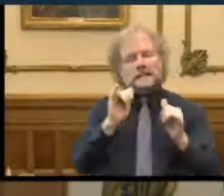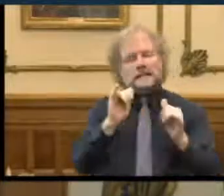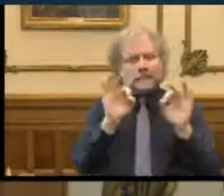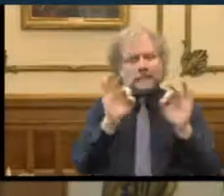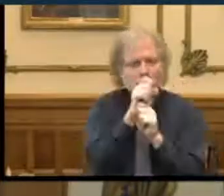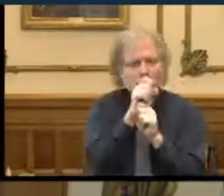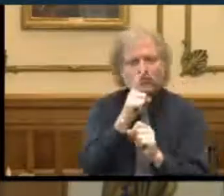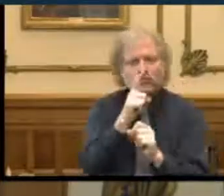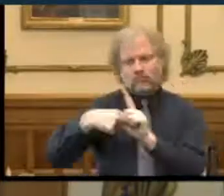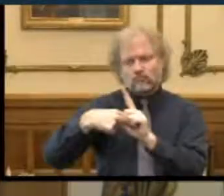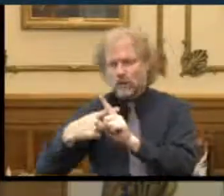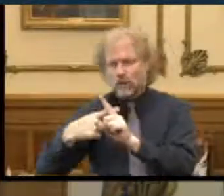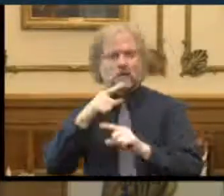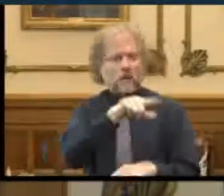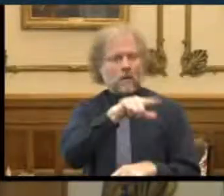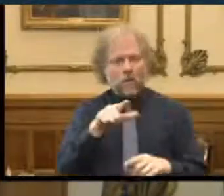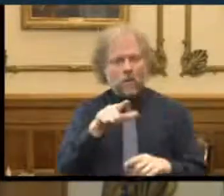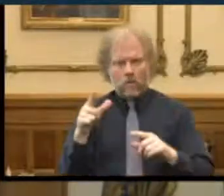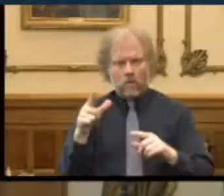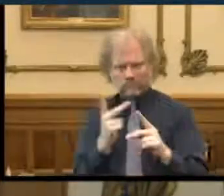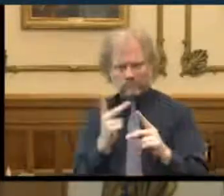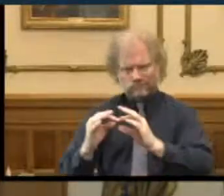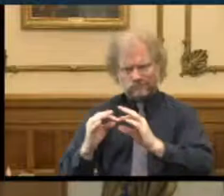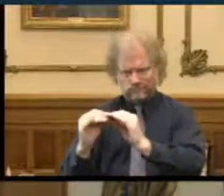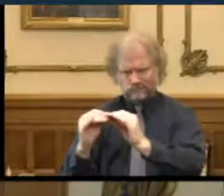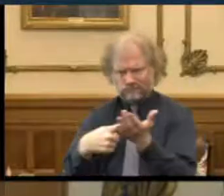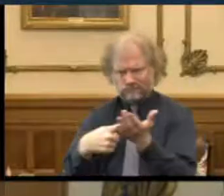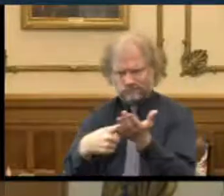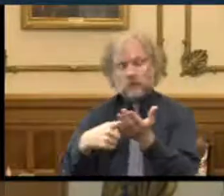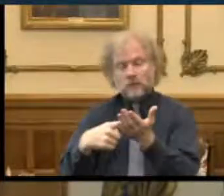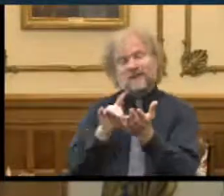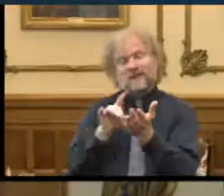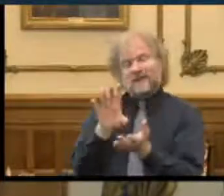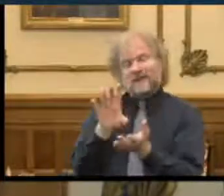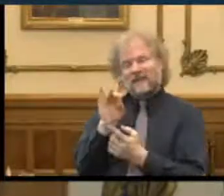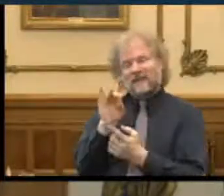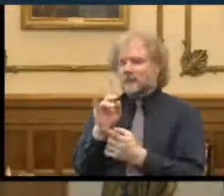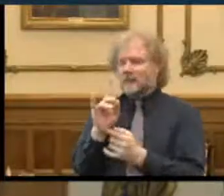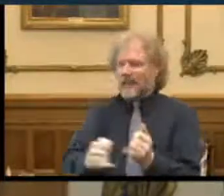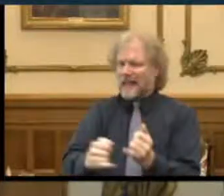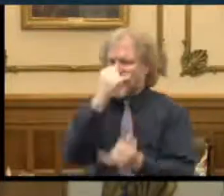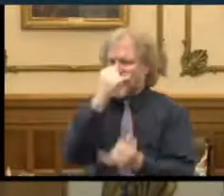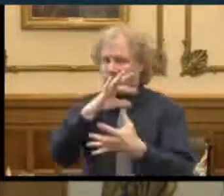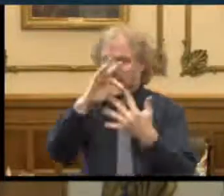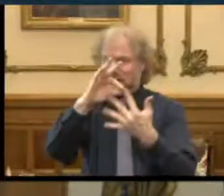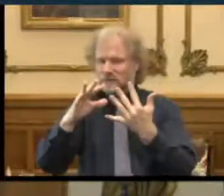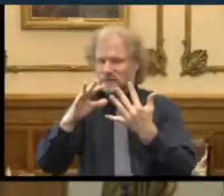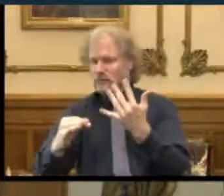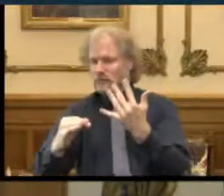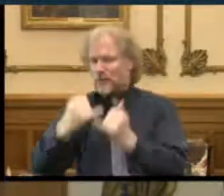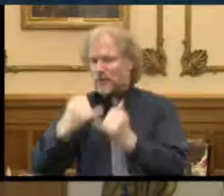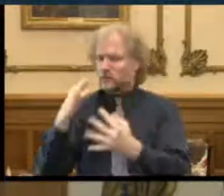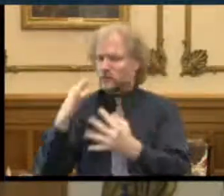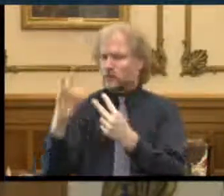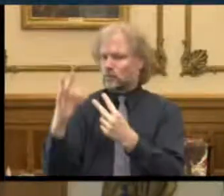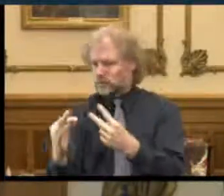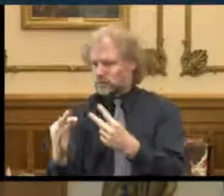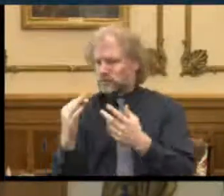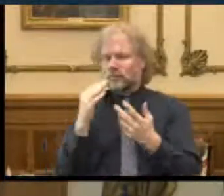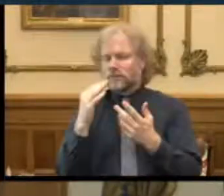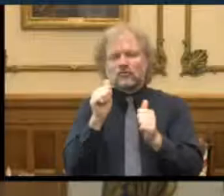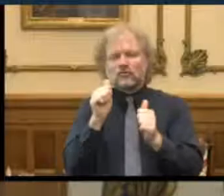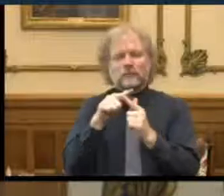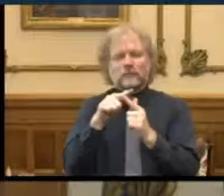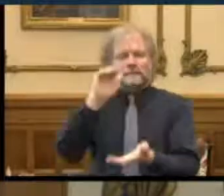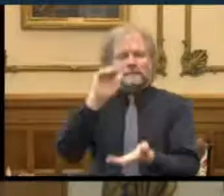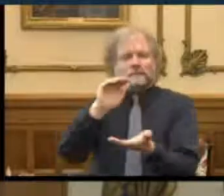renters and the landlords are having a conversation to use eviction only as a last resort, and there might be a way to mitigate those types of evictions,